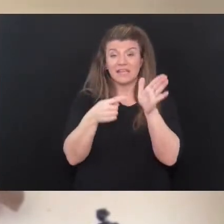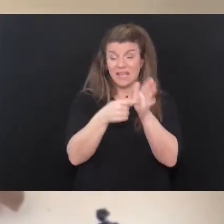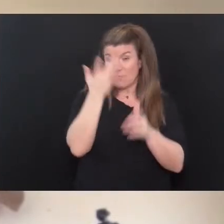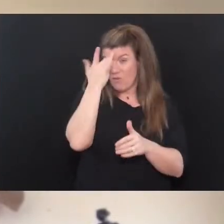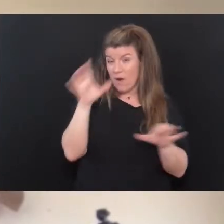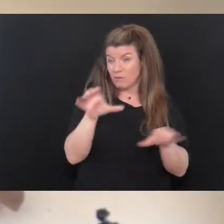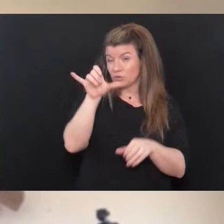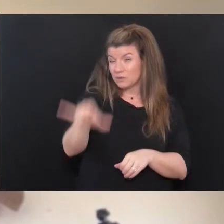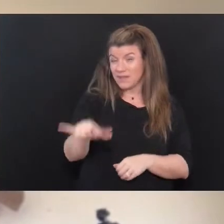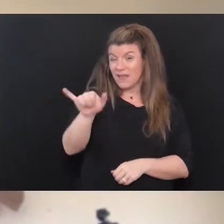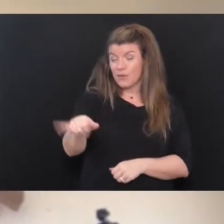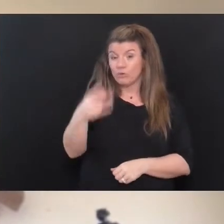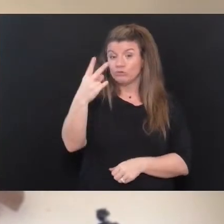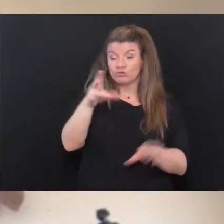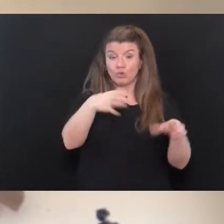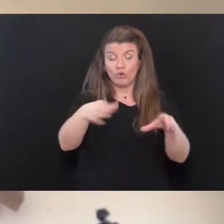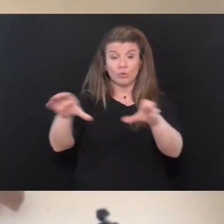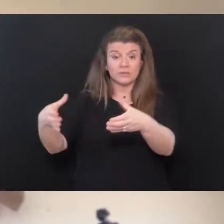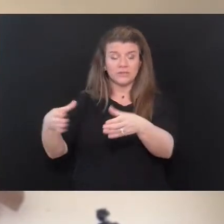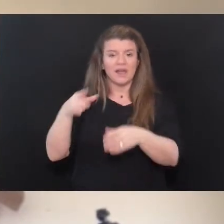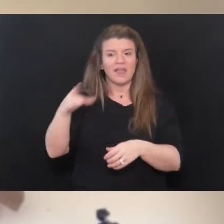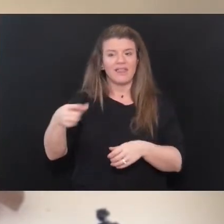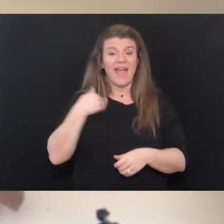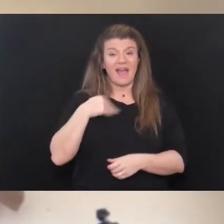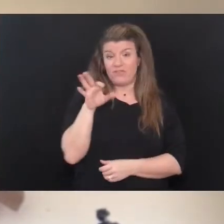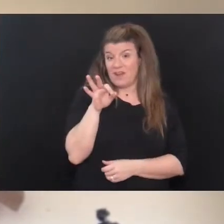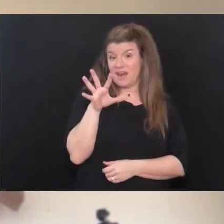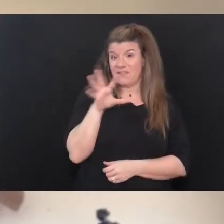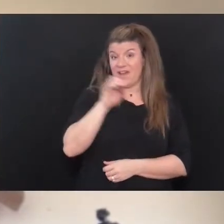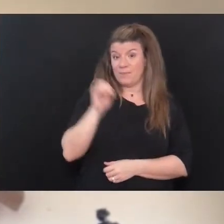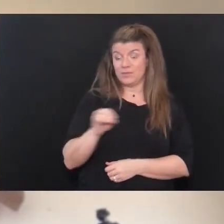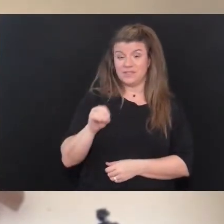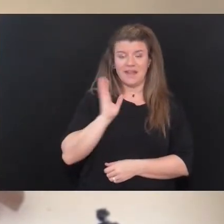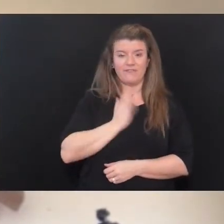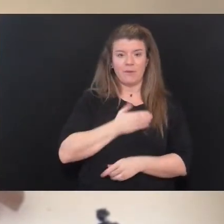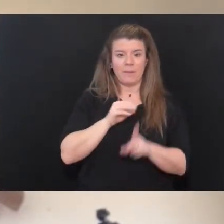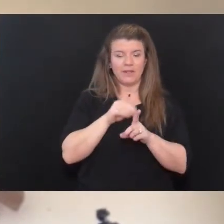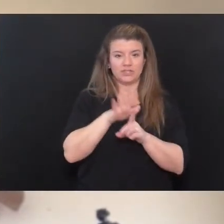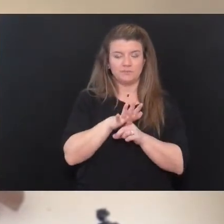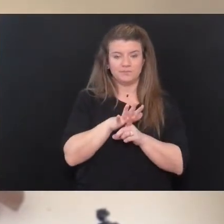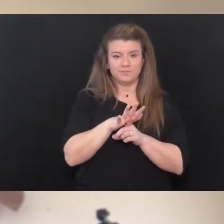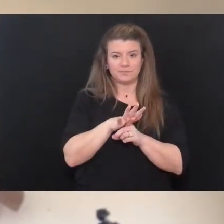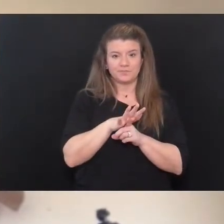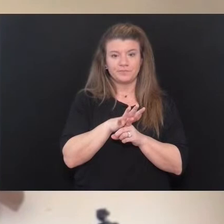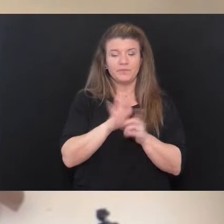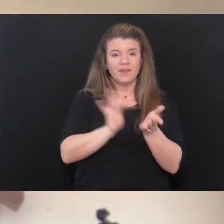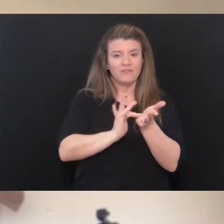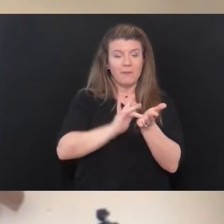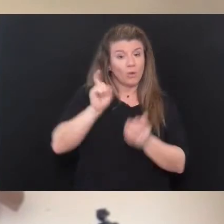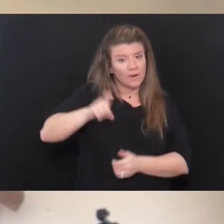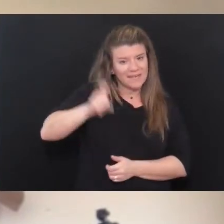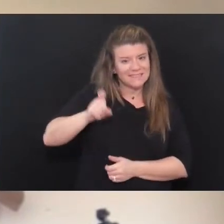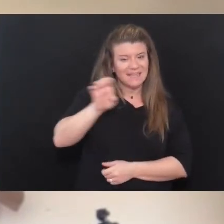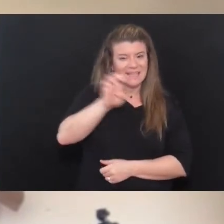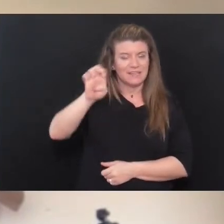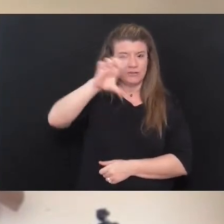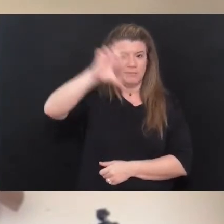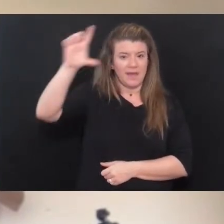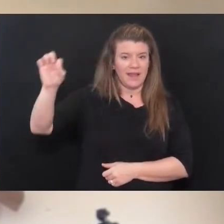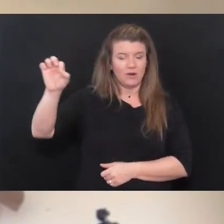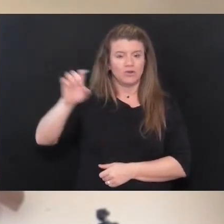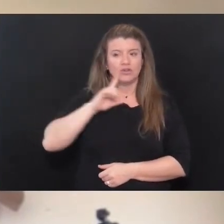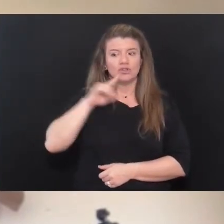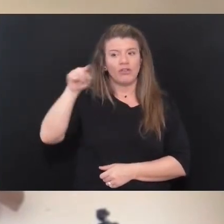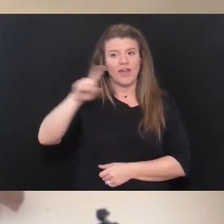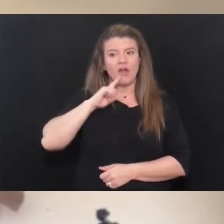that, those two entities serve 95% of the population for medical needs in the Eastern Panhandle. So